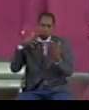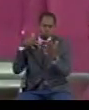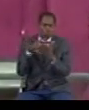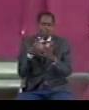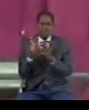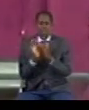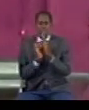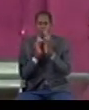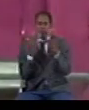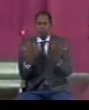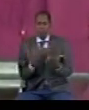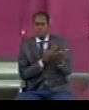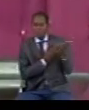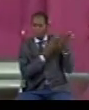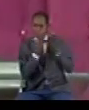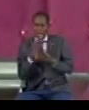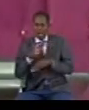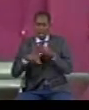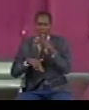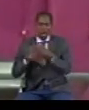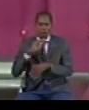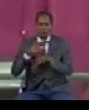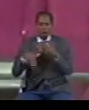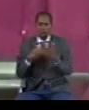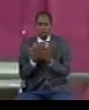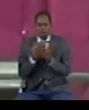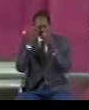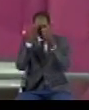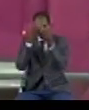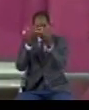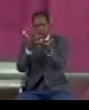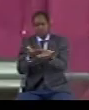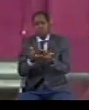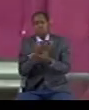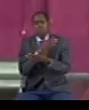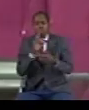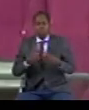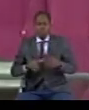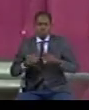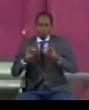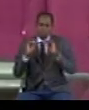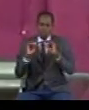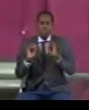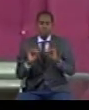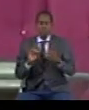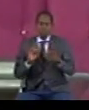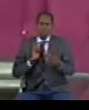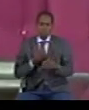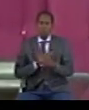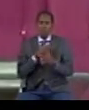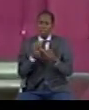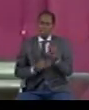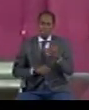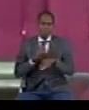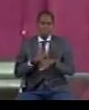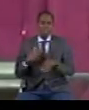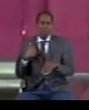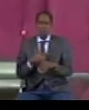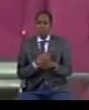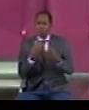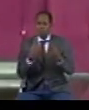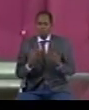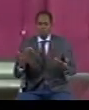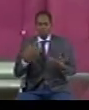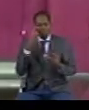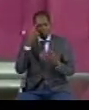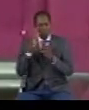this information, and you know all these valuable things that he passes to us all the time. Whenever we come here in Bible study,